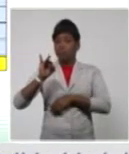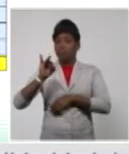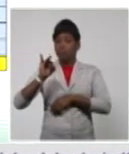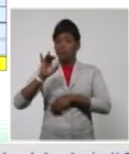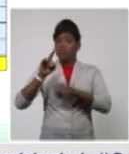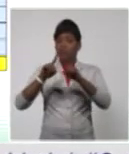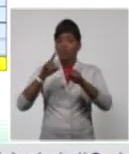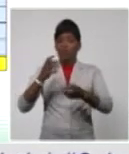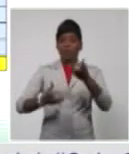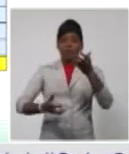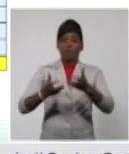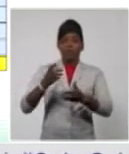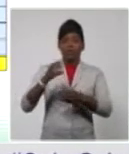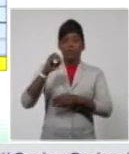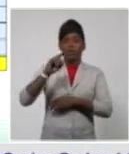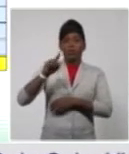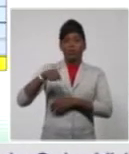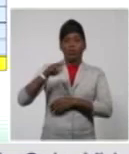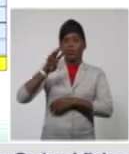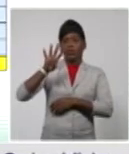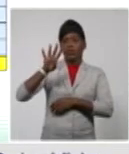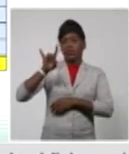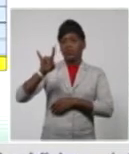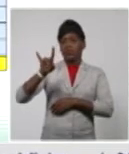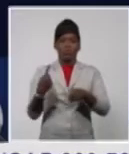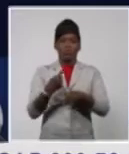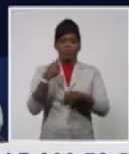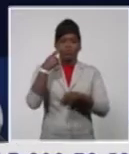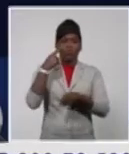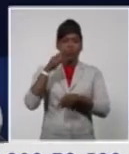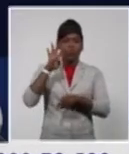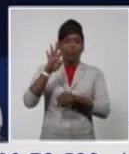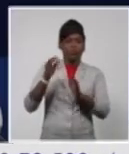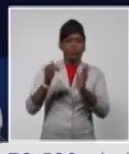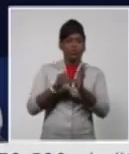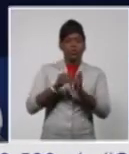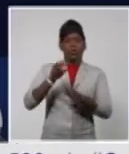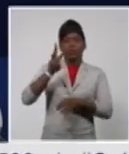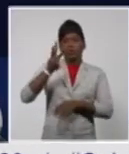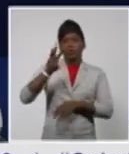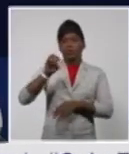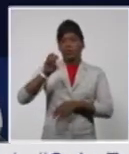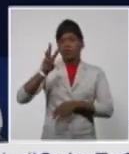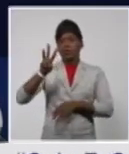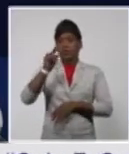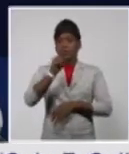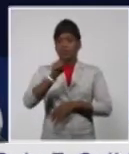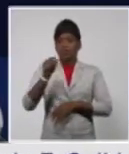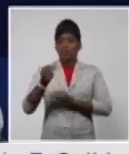inhabitants increases to 6.57. With this analysis of the